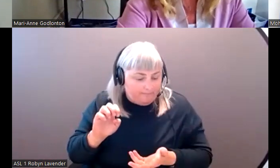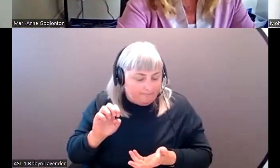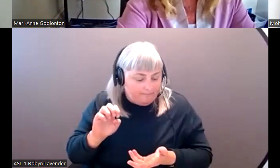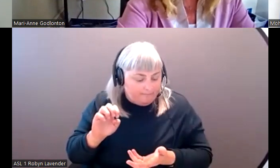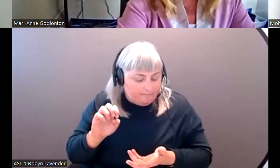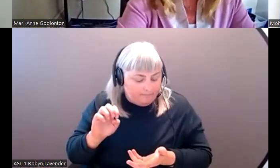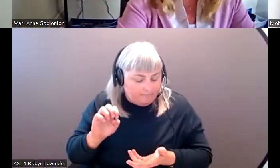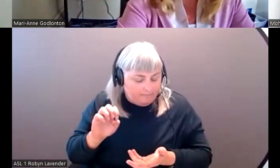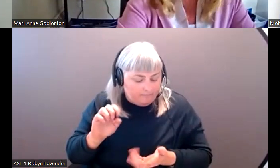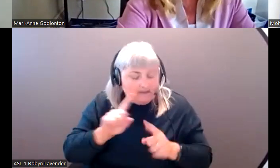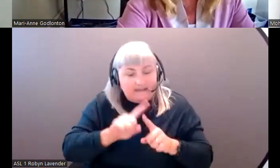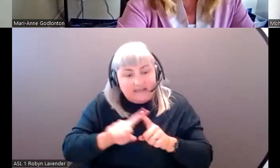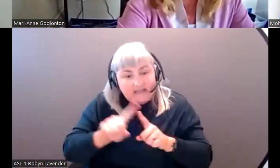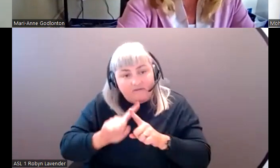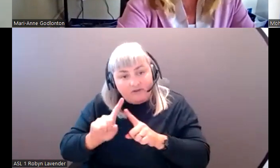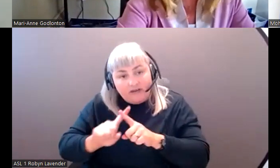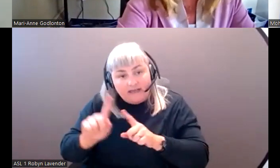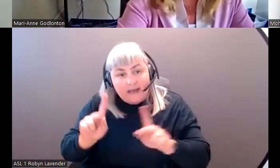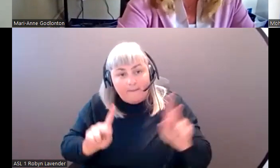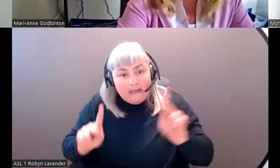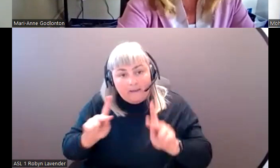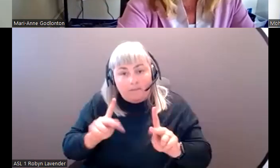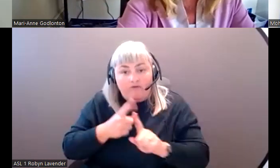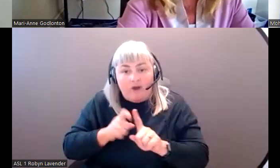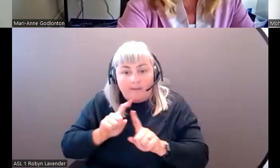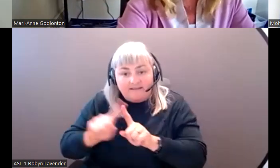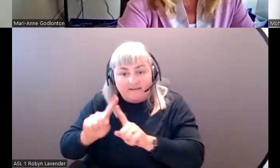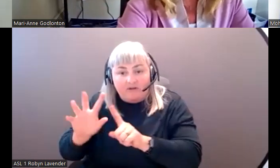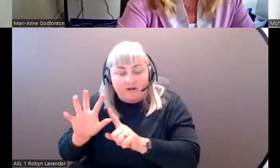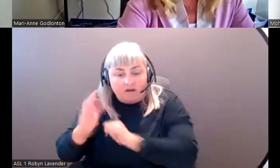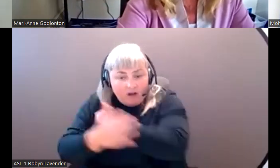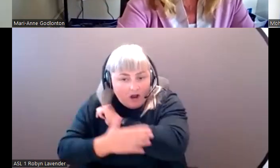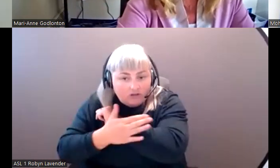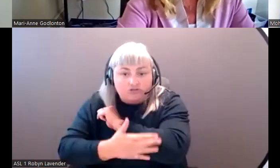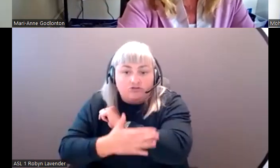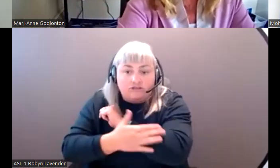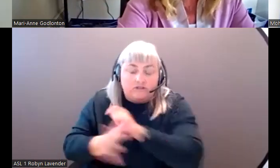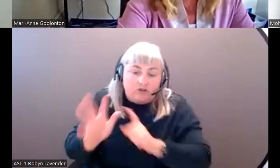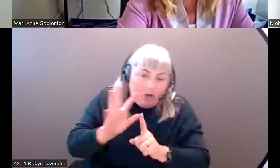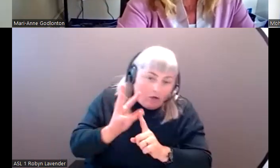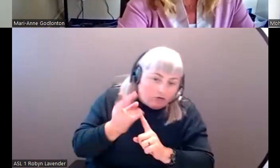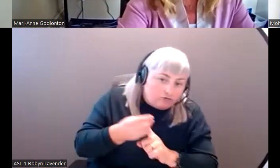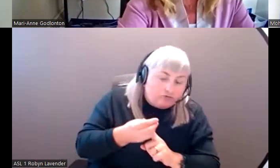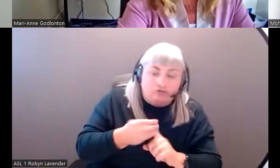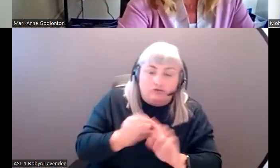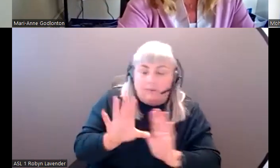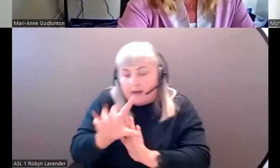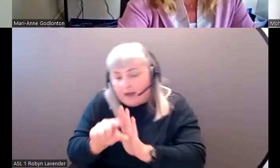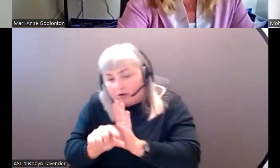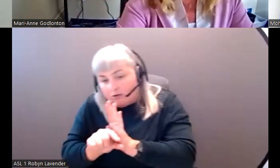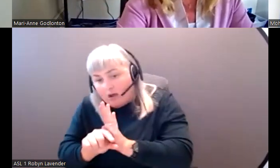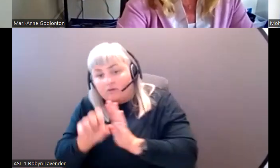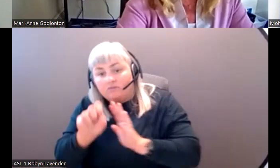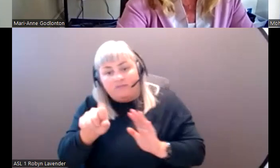of different individuals from different countries, different cultures, different backgrounds, and really having to adapt